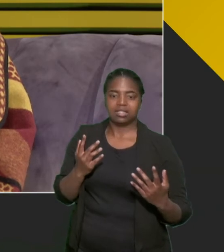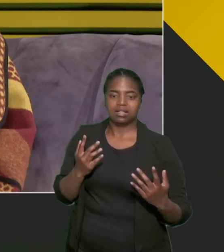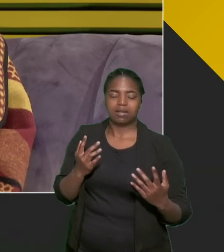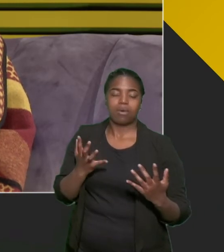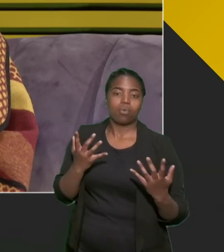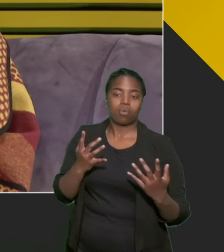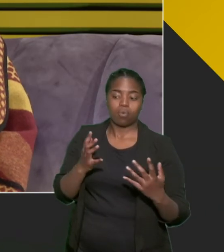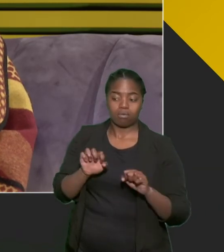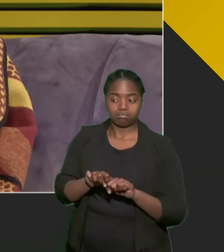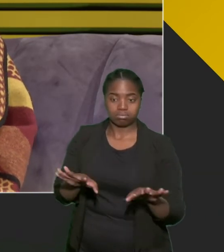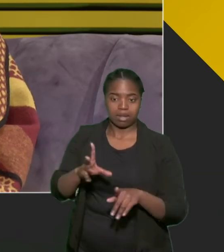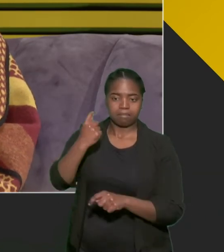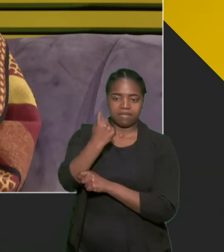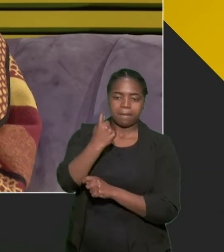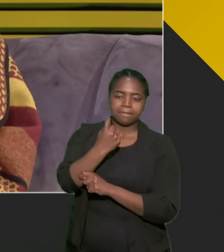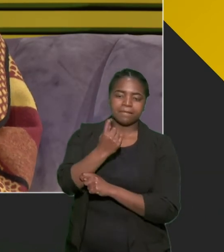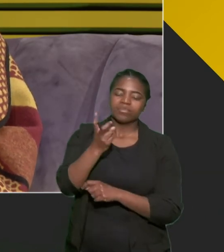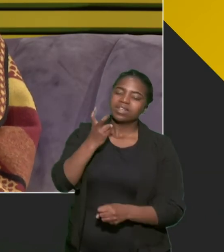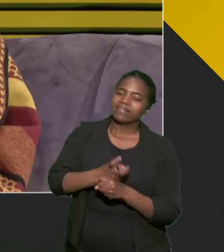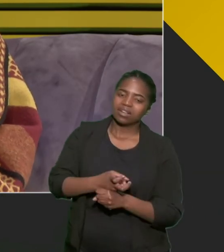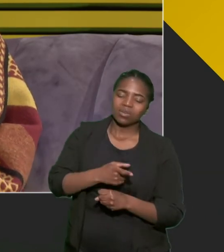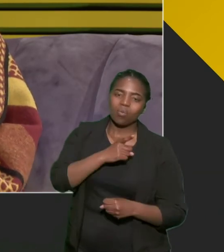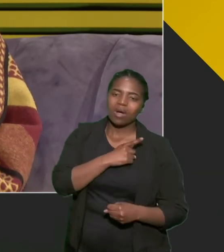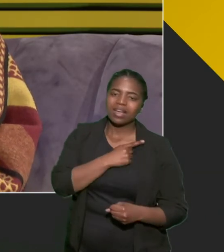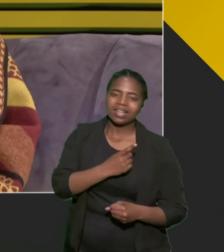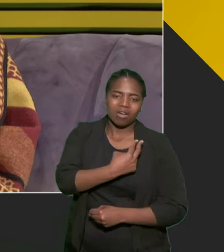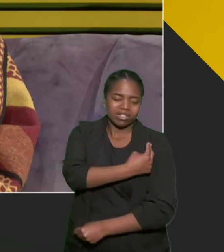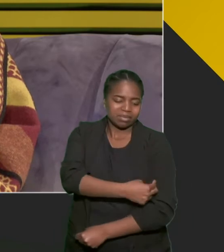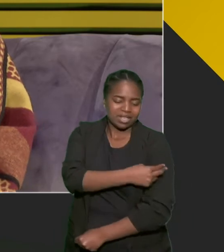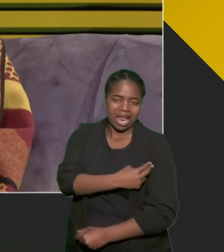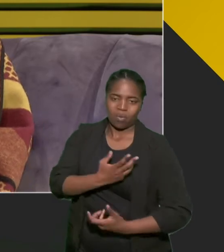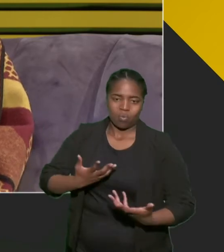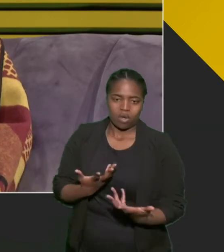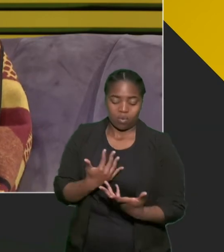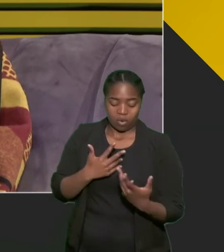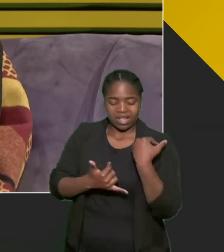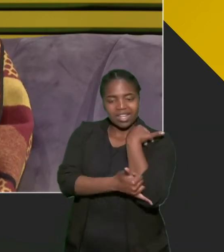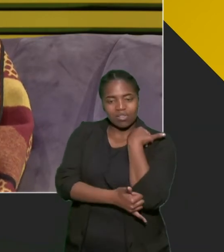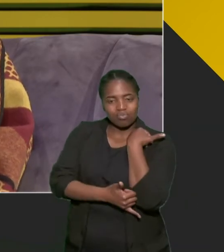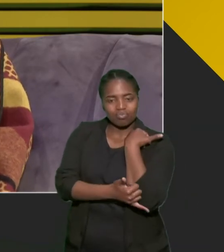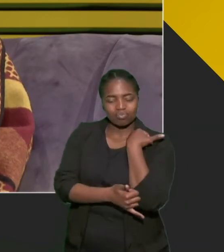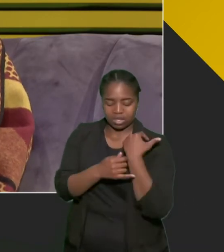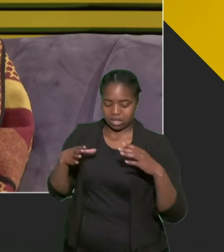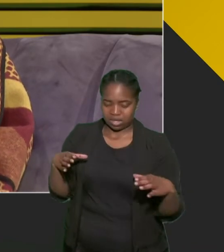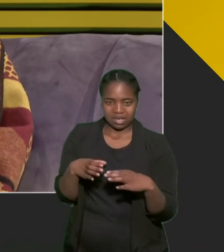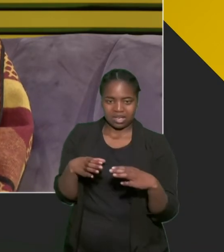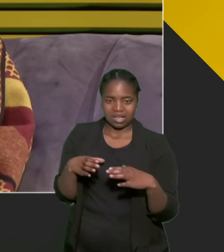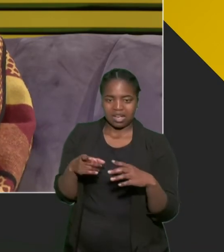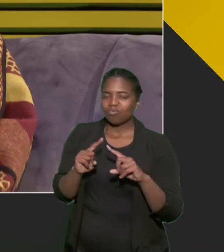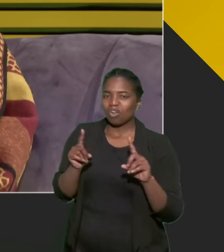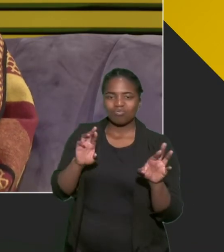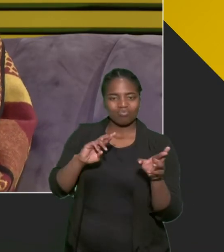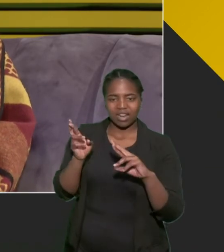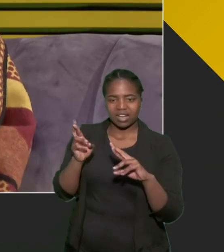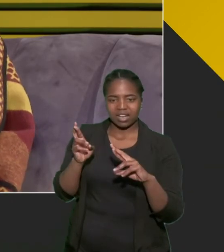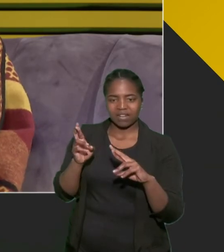the rural areas, then it will be difficult because the way in which the country itself is ill-equipped